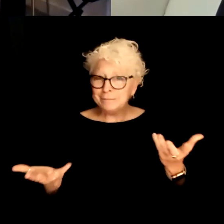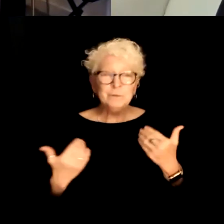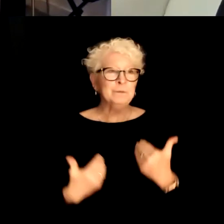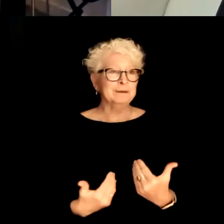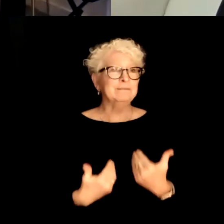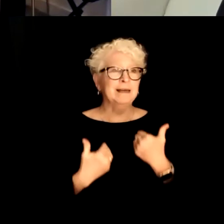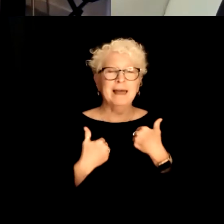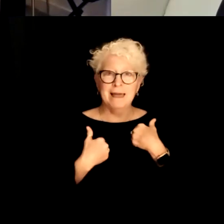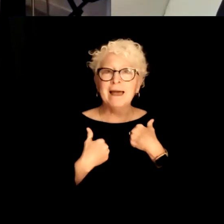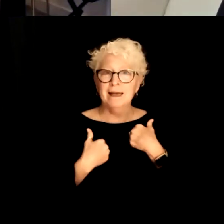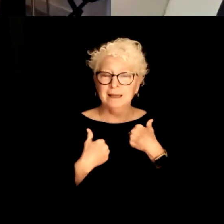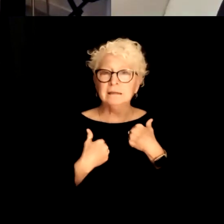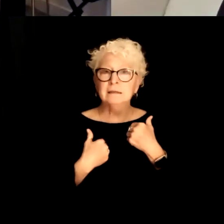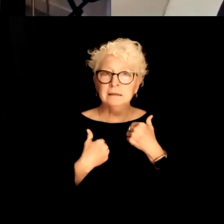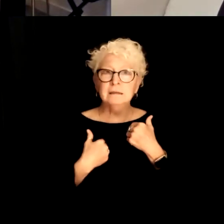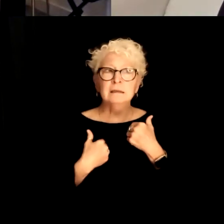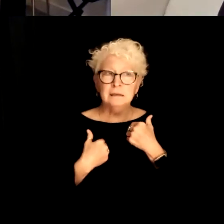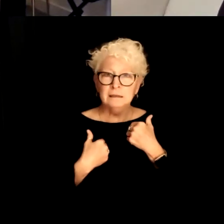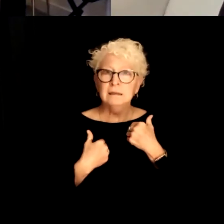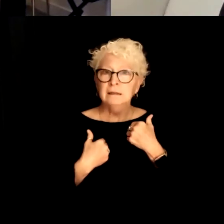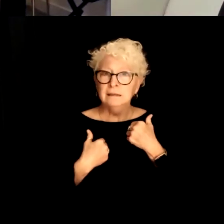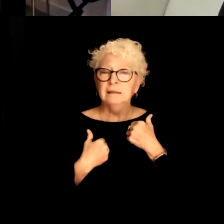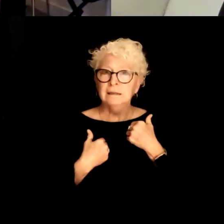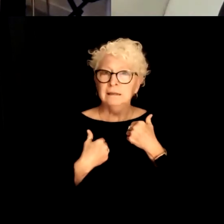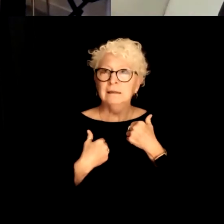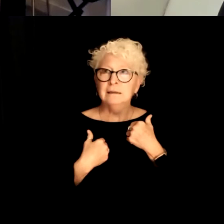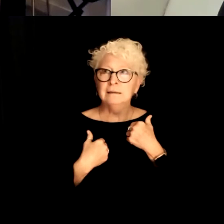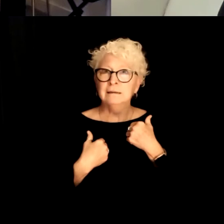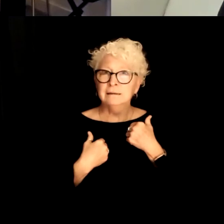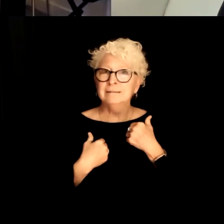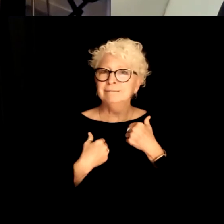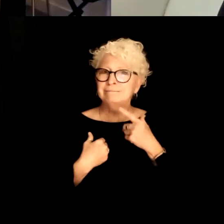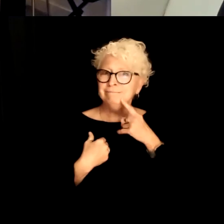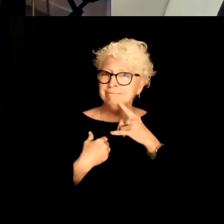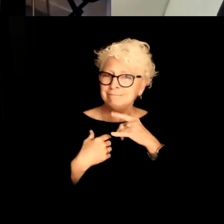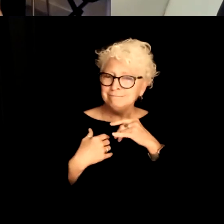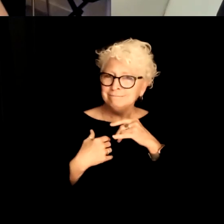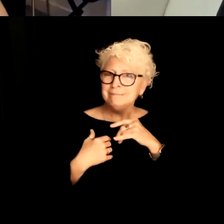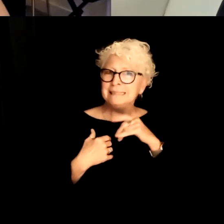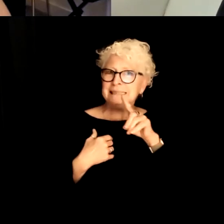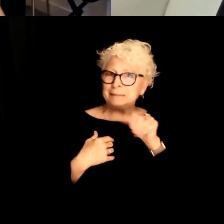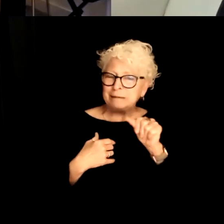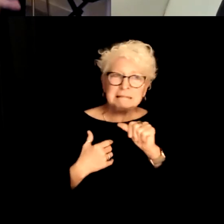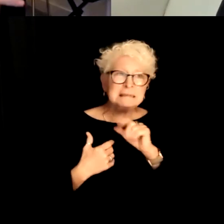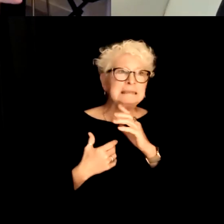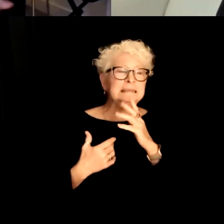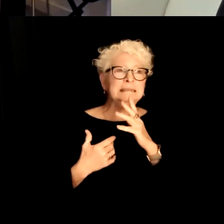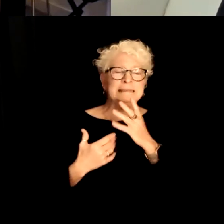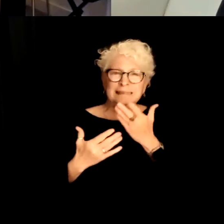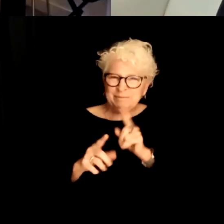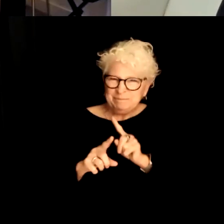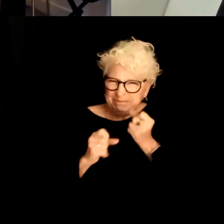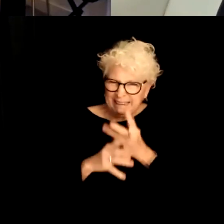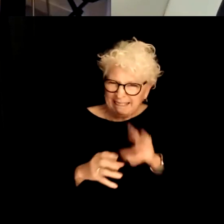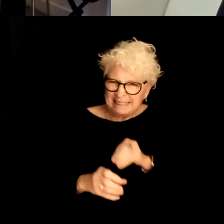of there are moments when certain voices are kind of kept at the fringes and when they're brought to the center. And I think